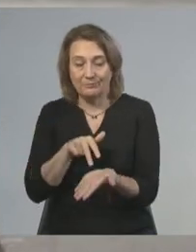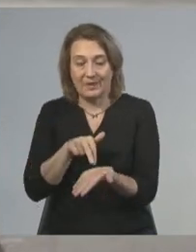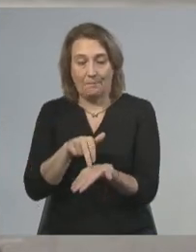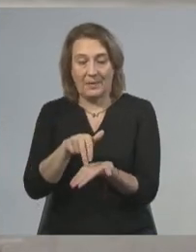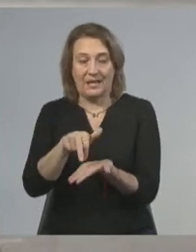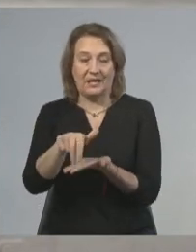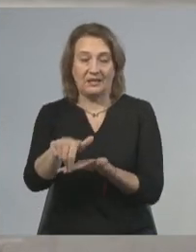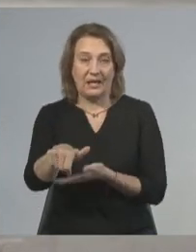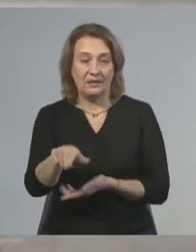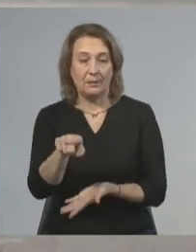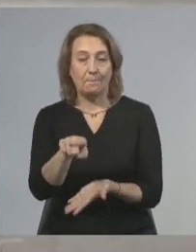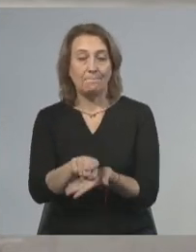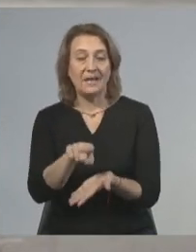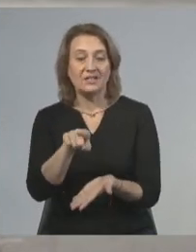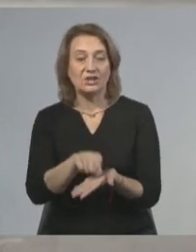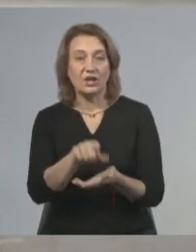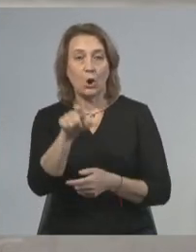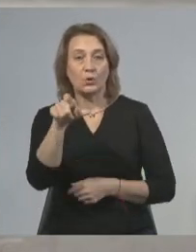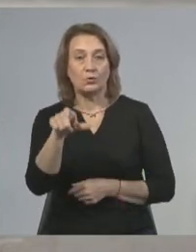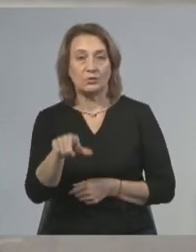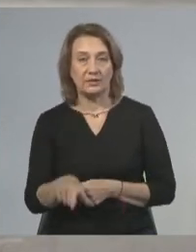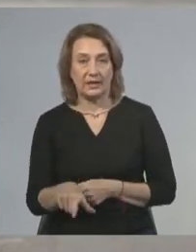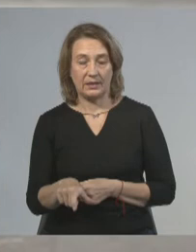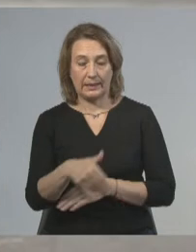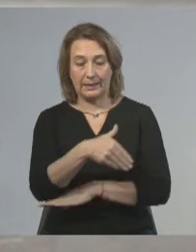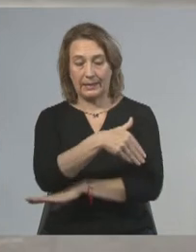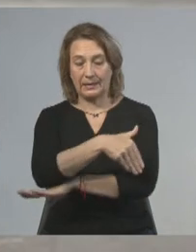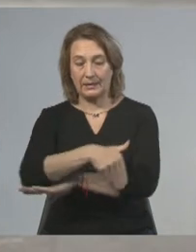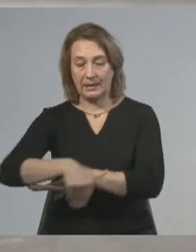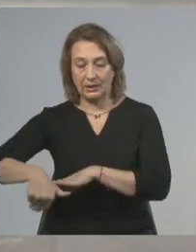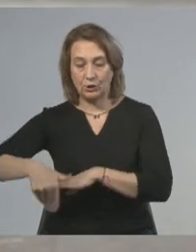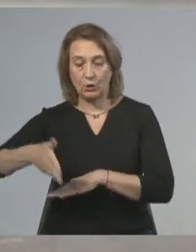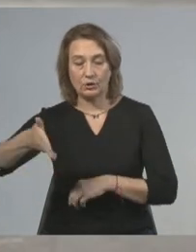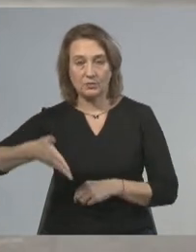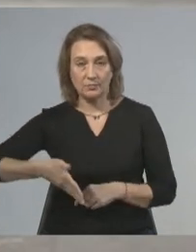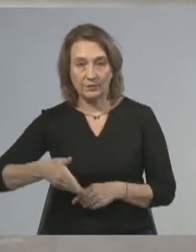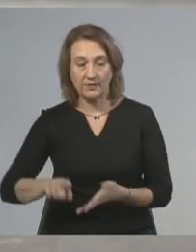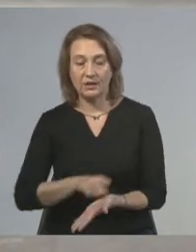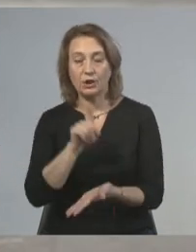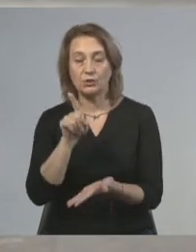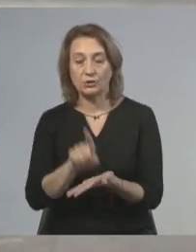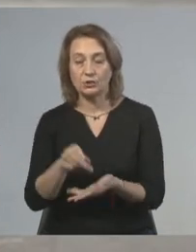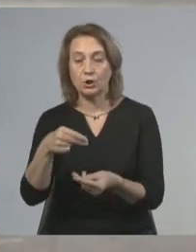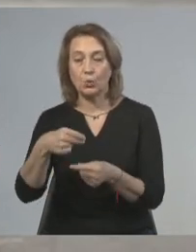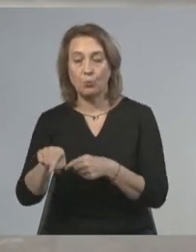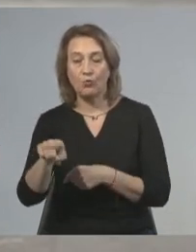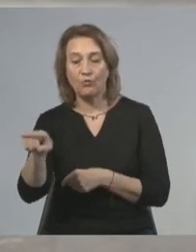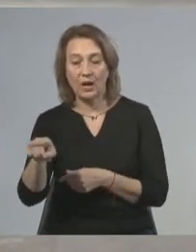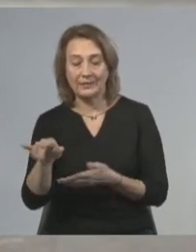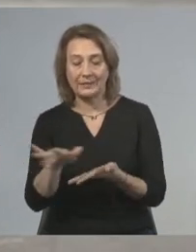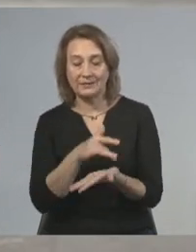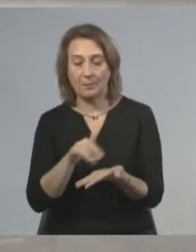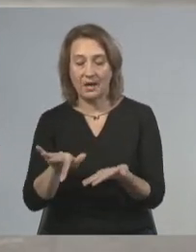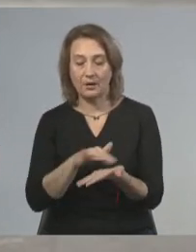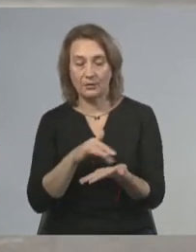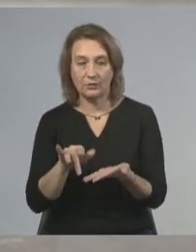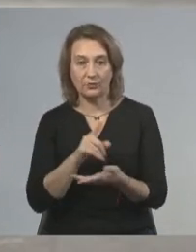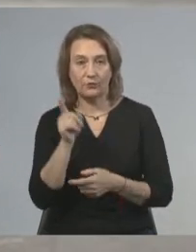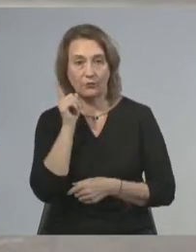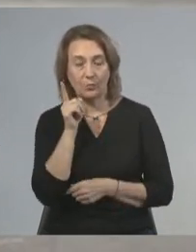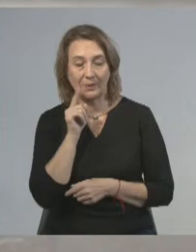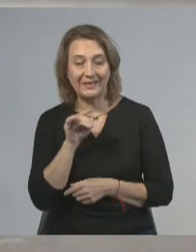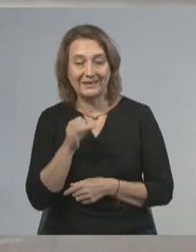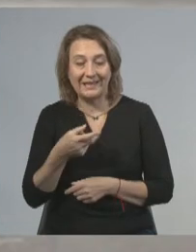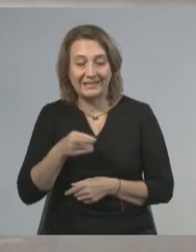the checkpoint is crossed by the pensioners and i mean i can i can't imagine the